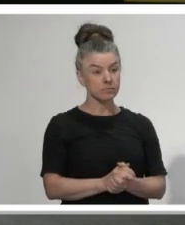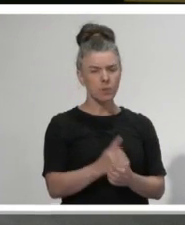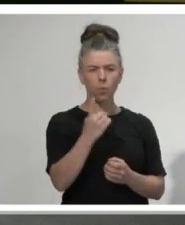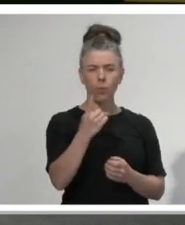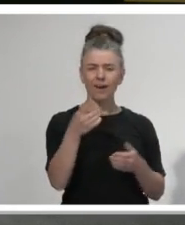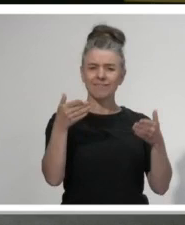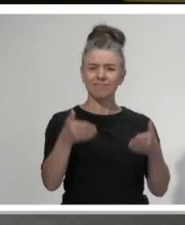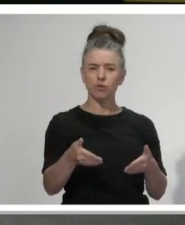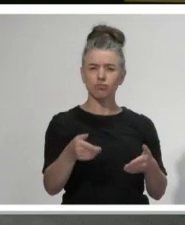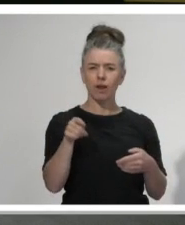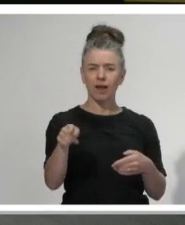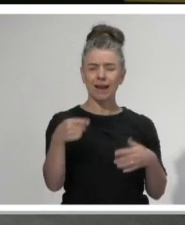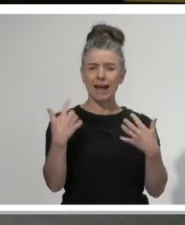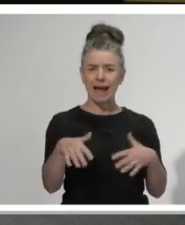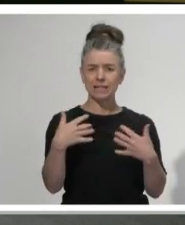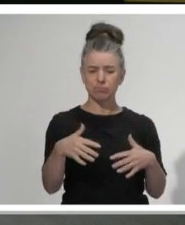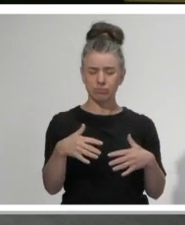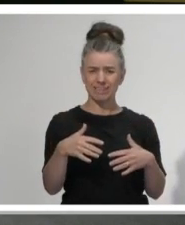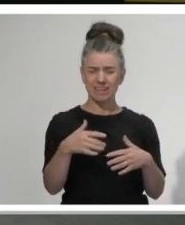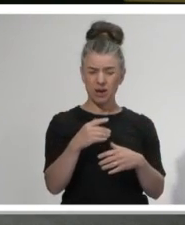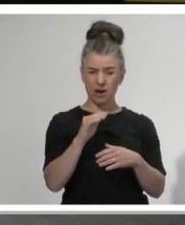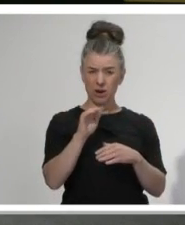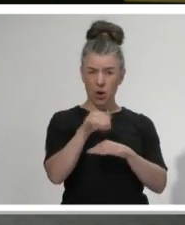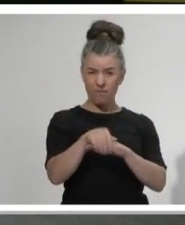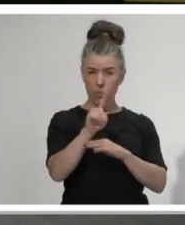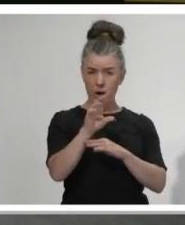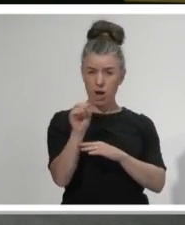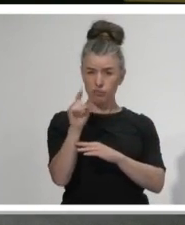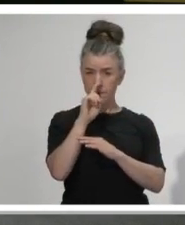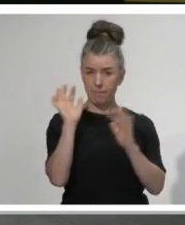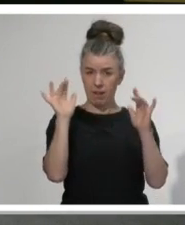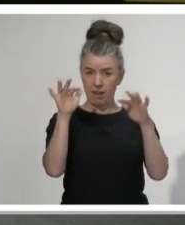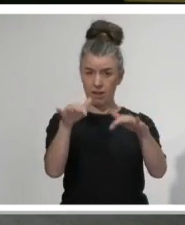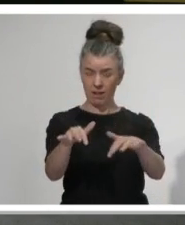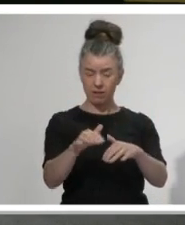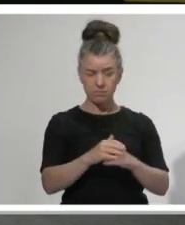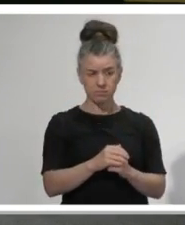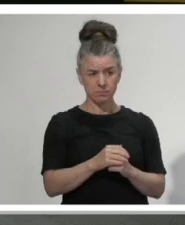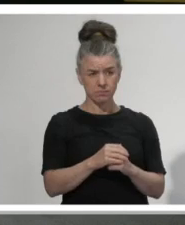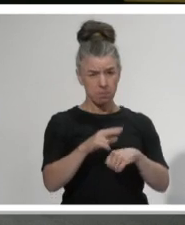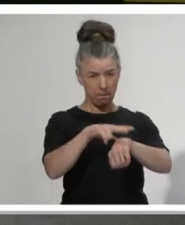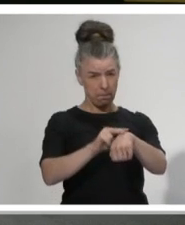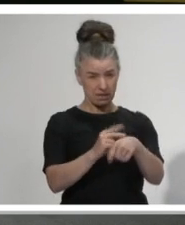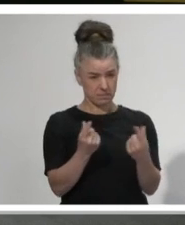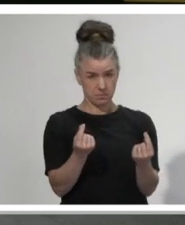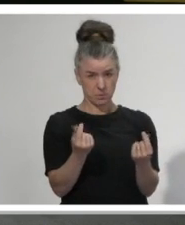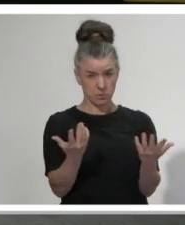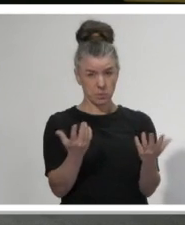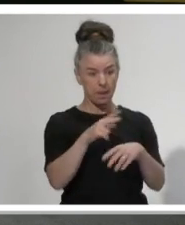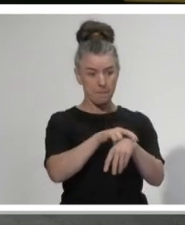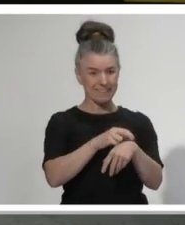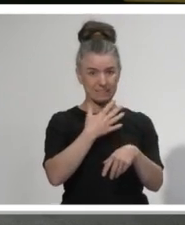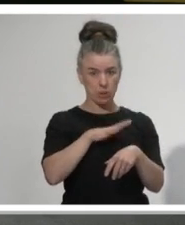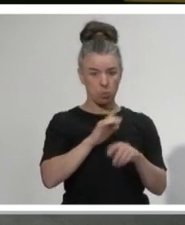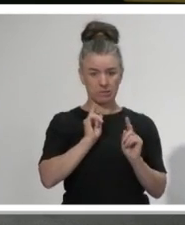Canterbury. What would you expect police and health authorities to do about it, particularly in light of the fact that local police are saying they're reluctant to